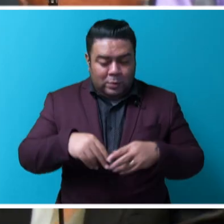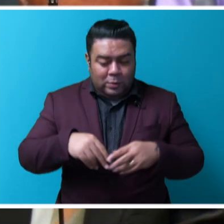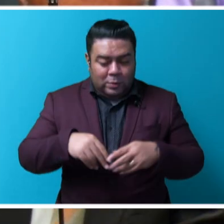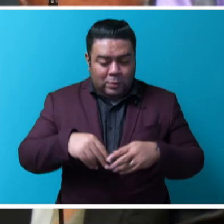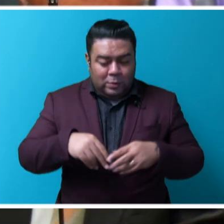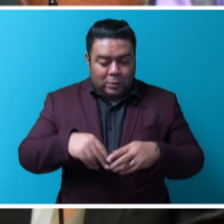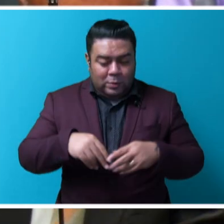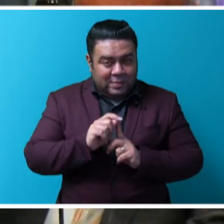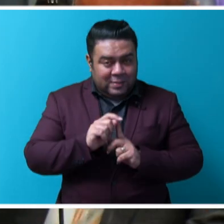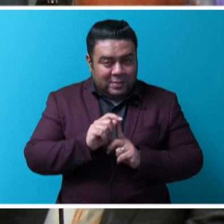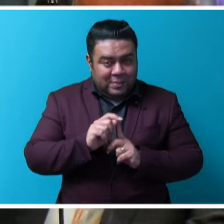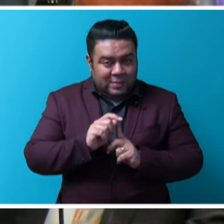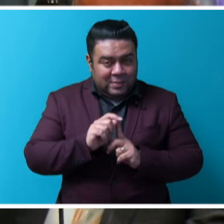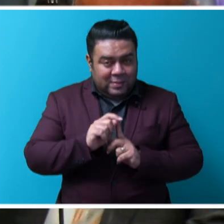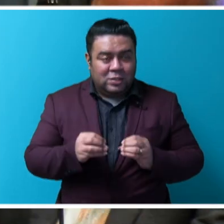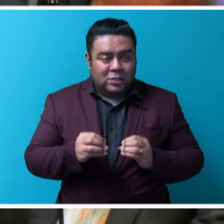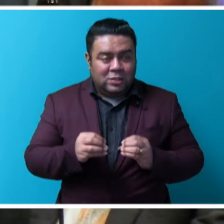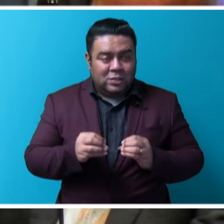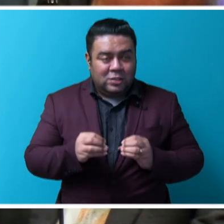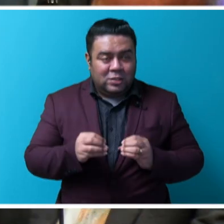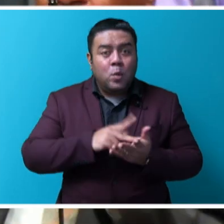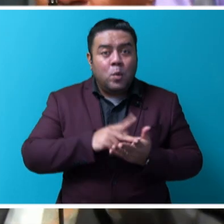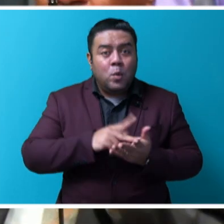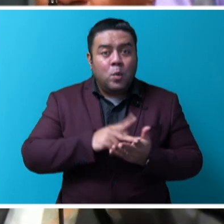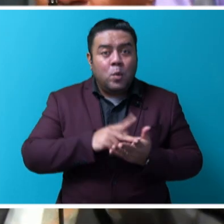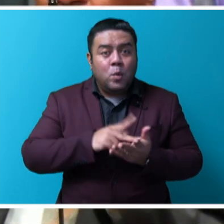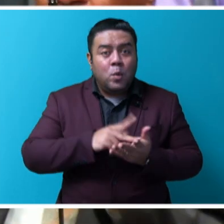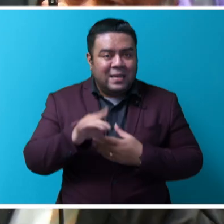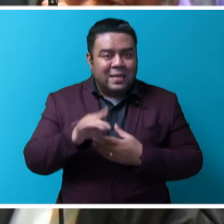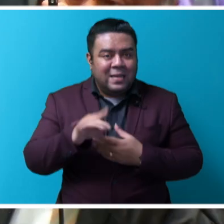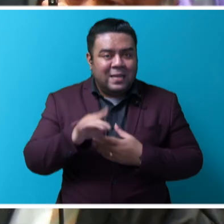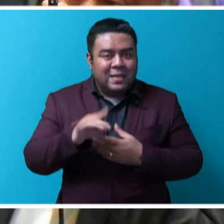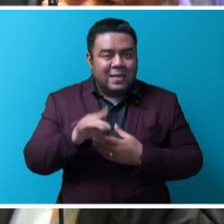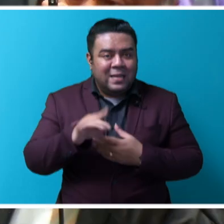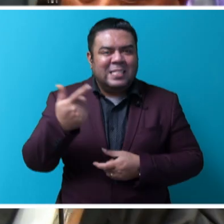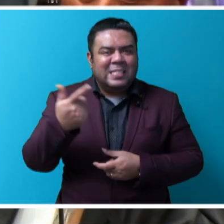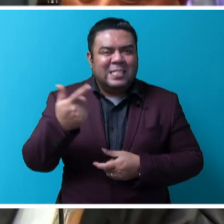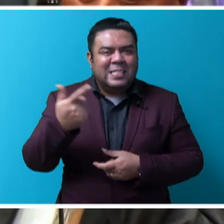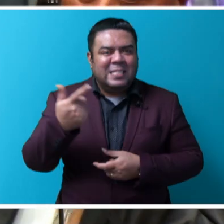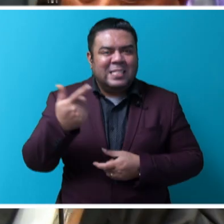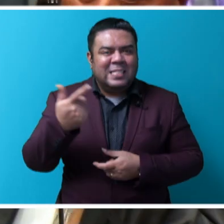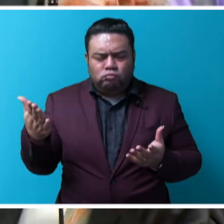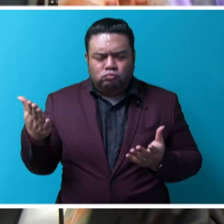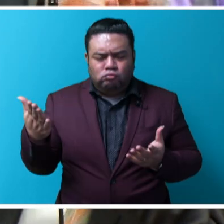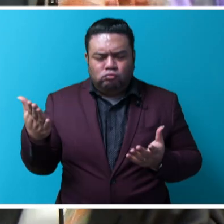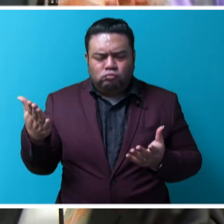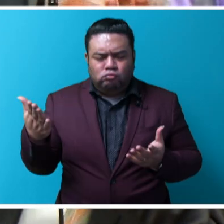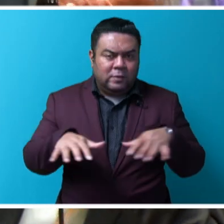year, trash booms will be installed in 3-liter hotspots along the Suva-Nosori corridor and